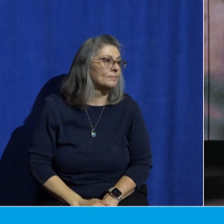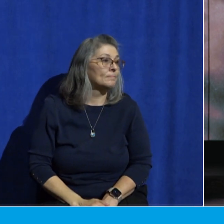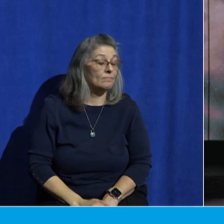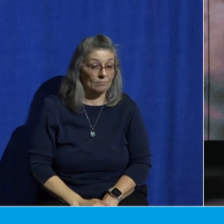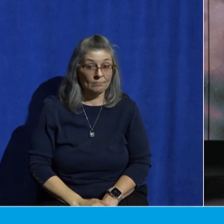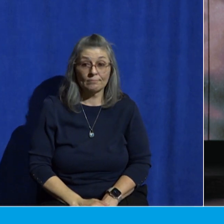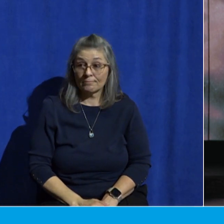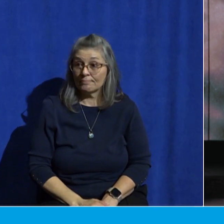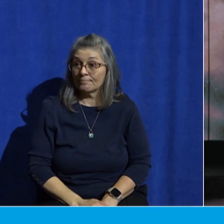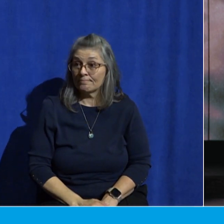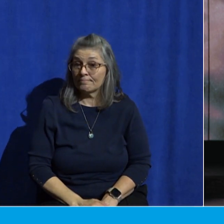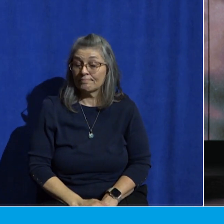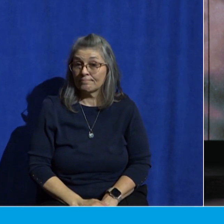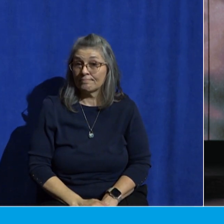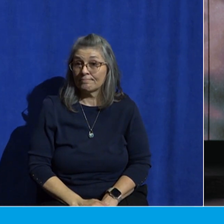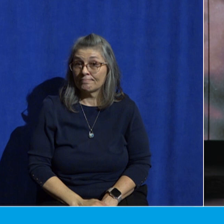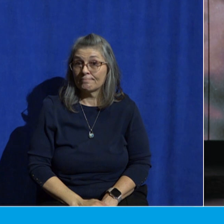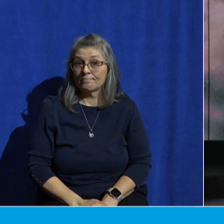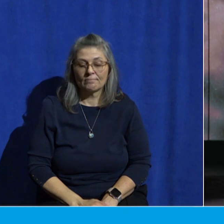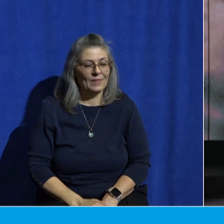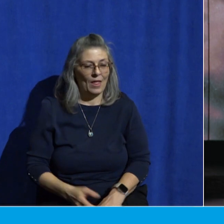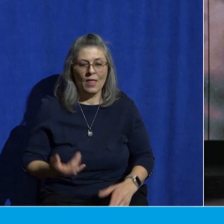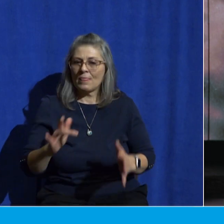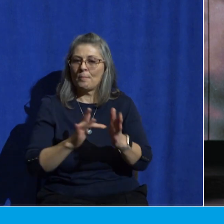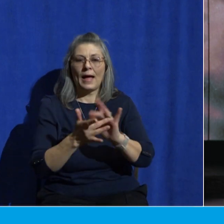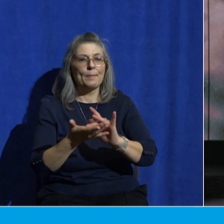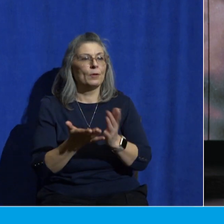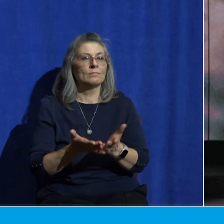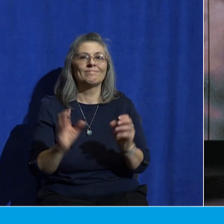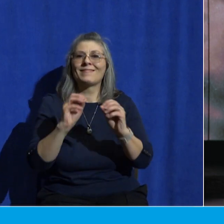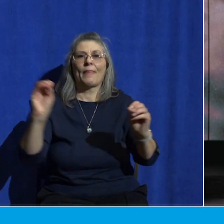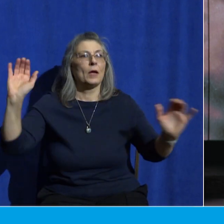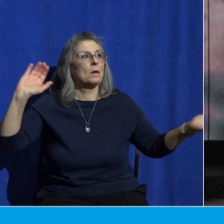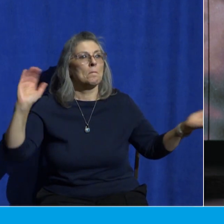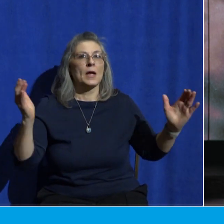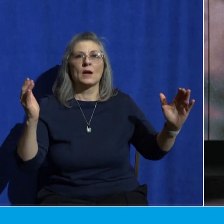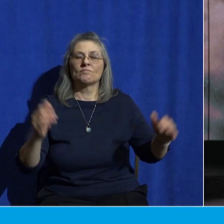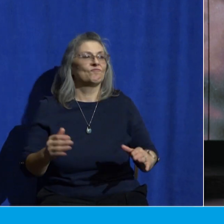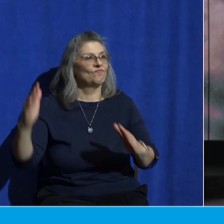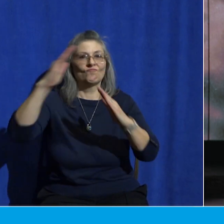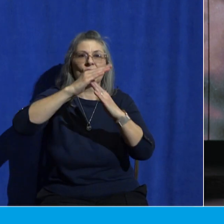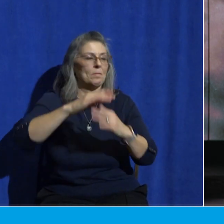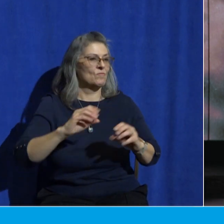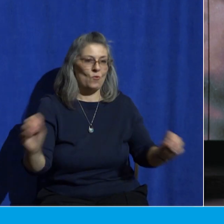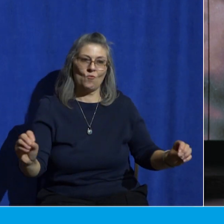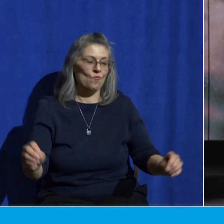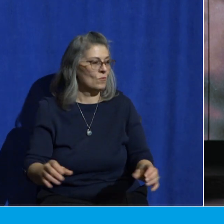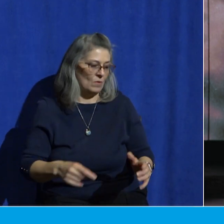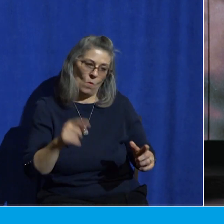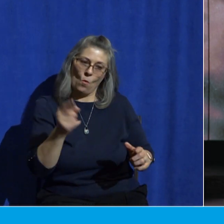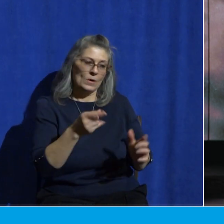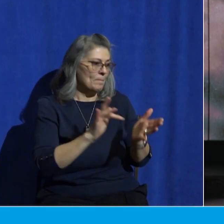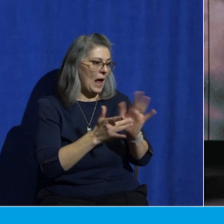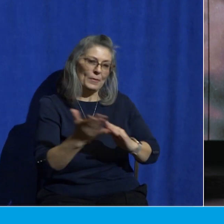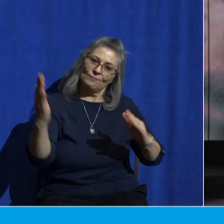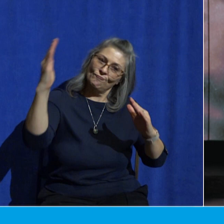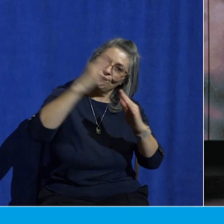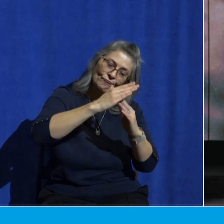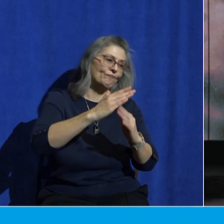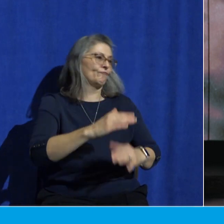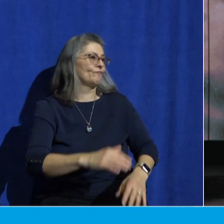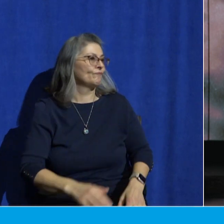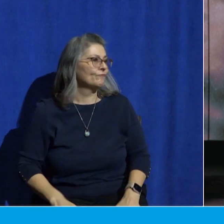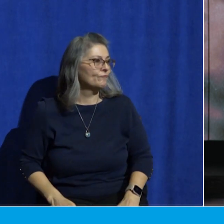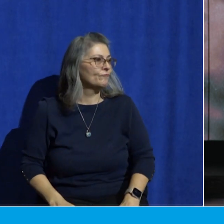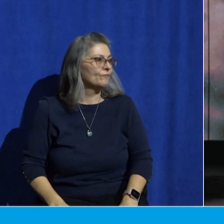There is nothing like this word in all the world. It's why we